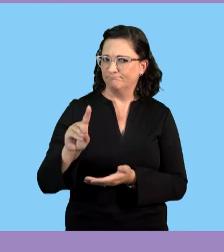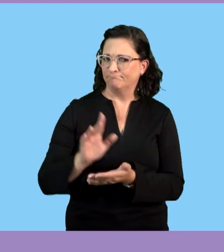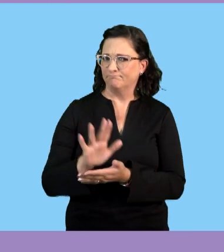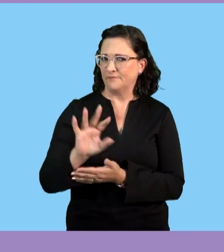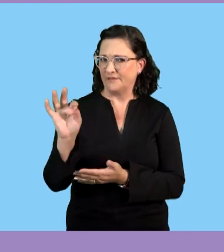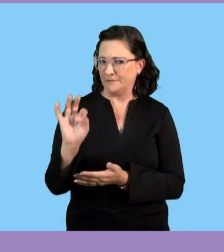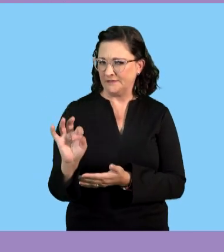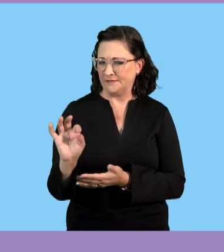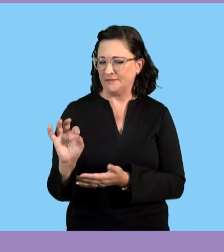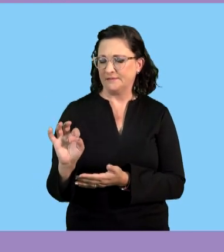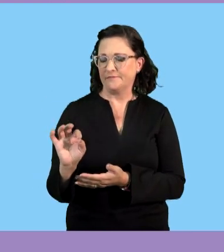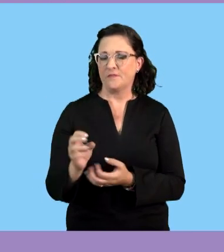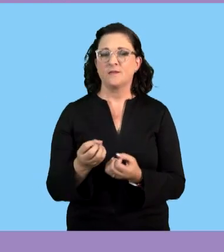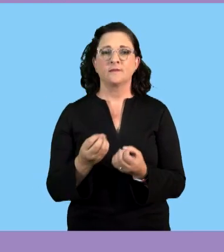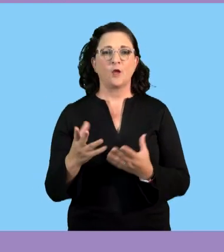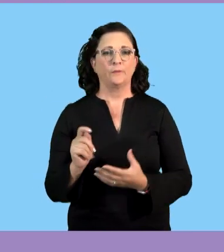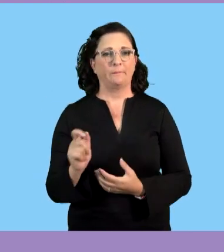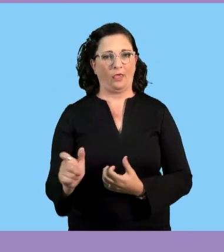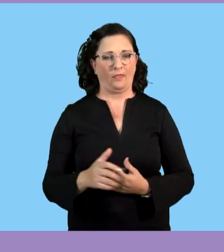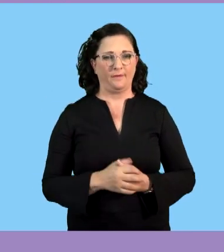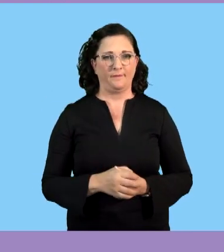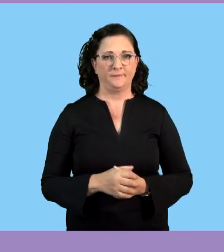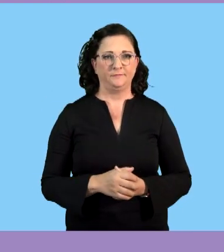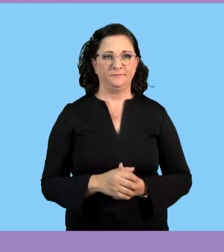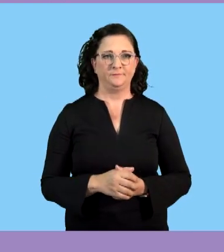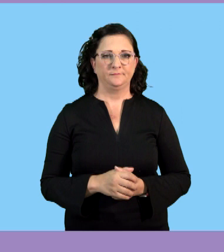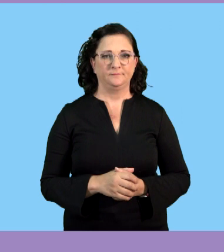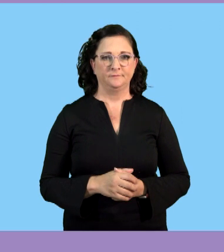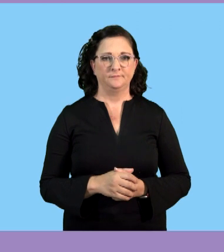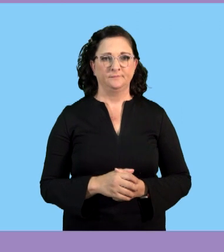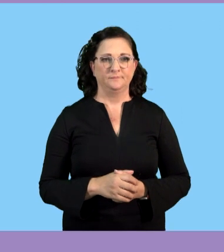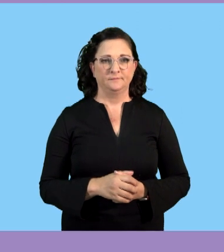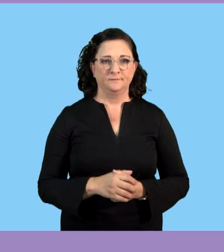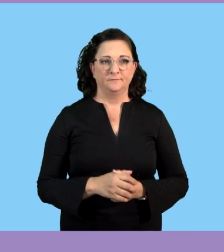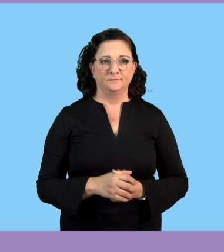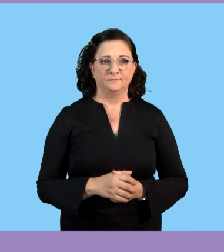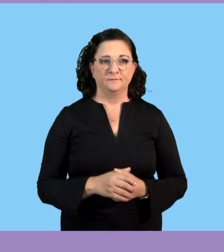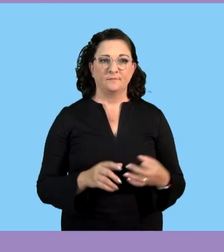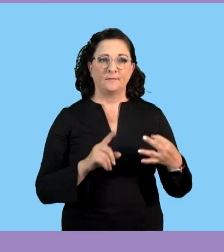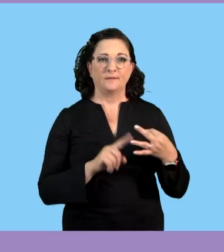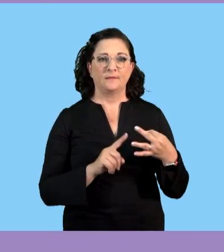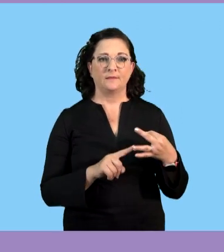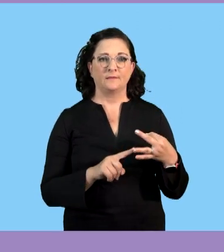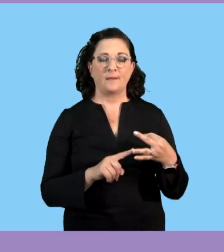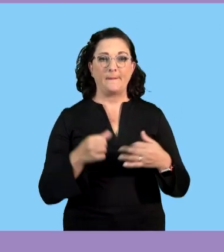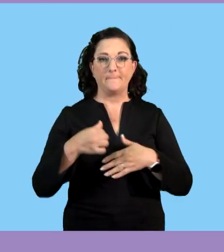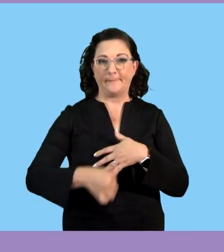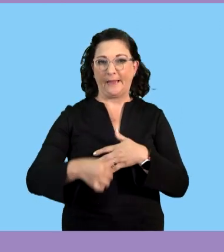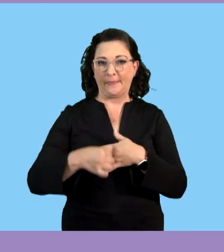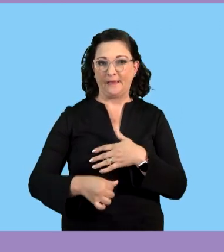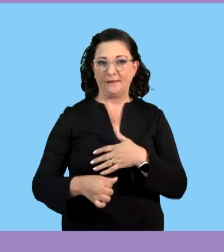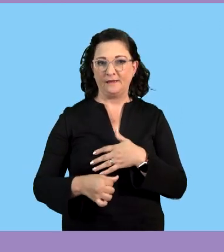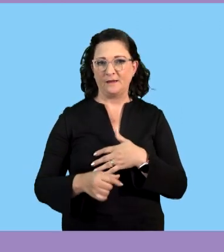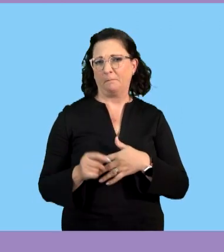Remember, deposit is 15% of the original amount. B, what is the monthly